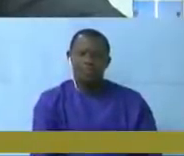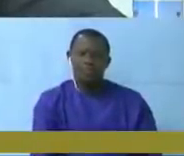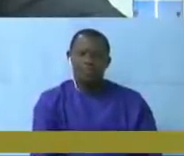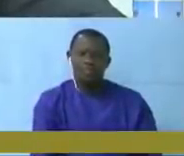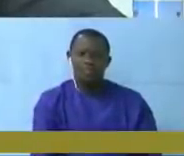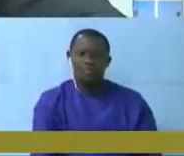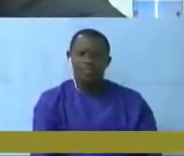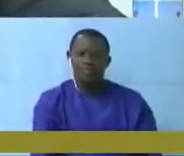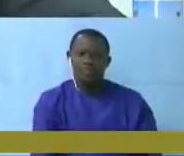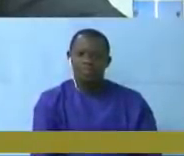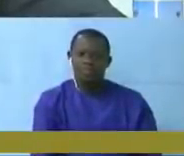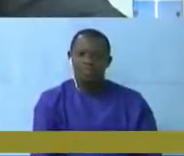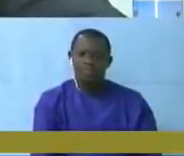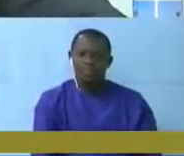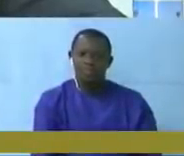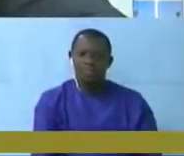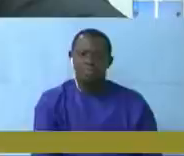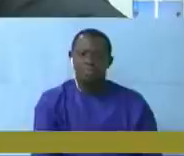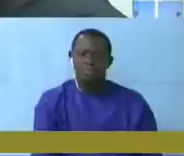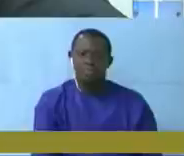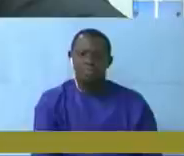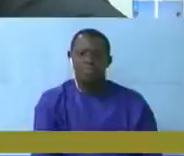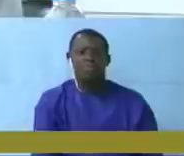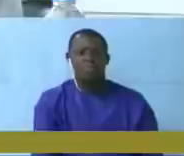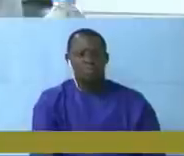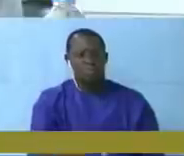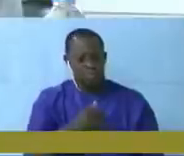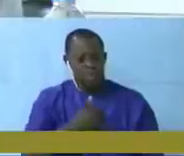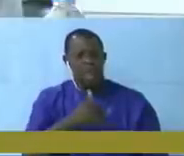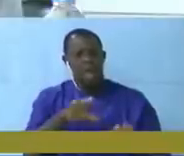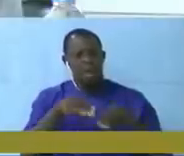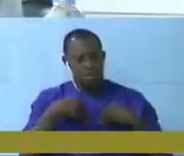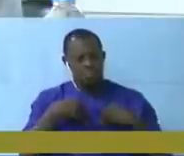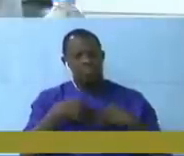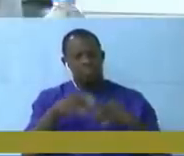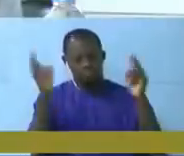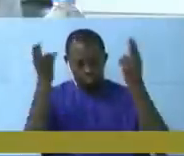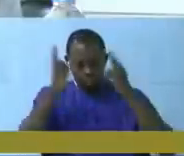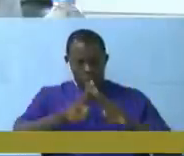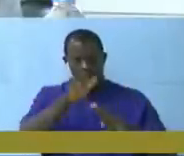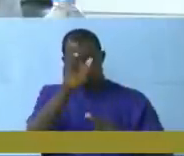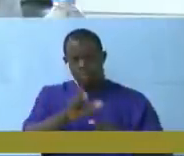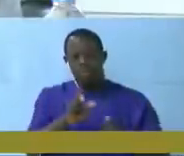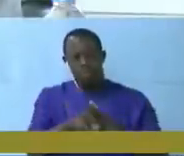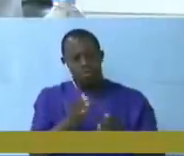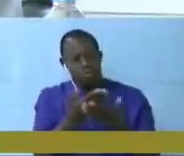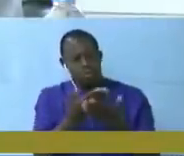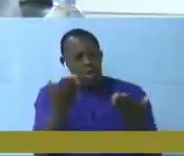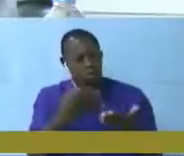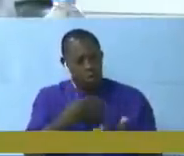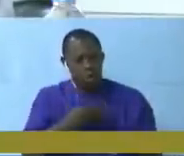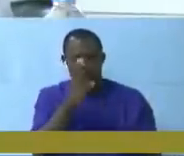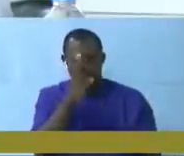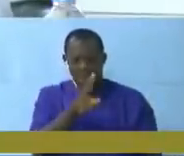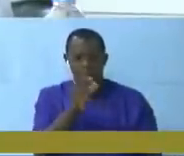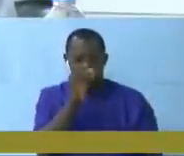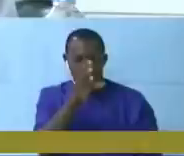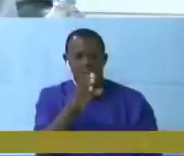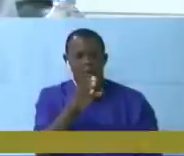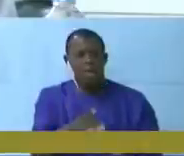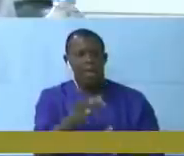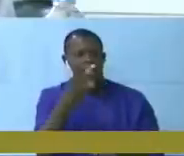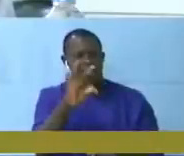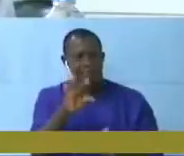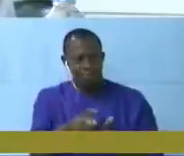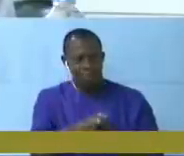gogu non. I would agree, lead counsel, which is why I'm trying to say, if you compare